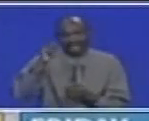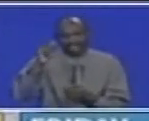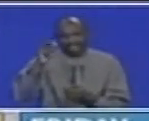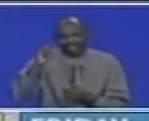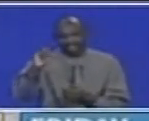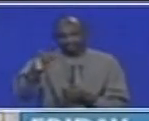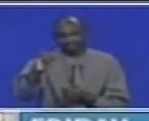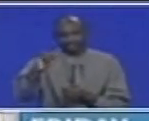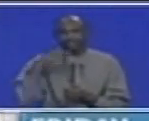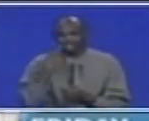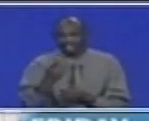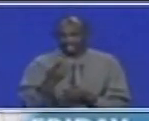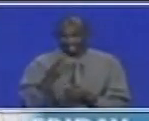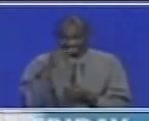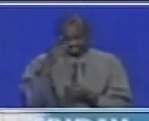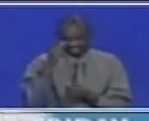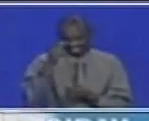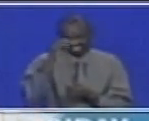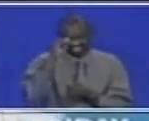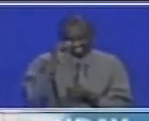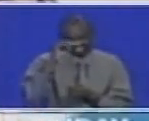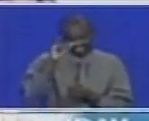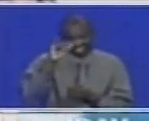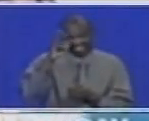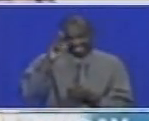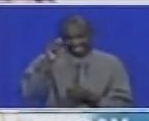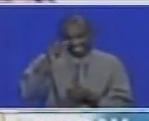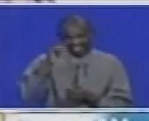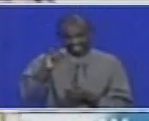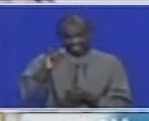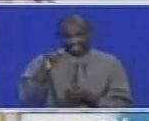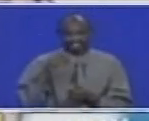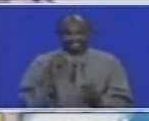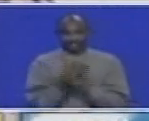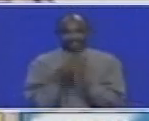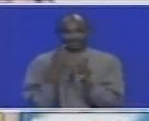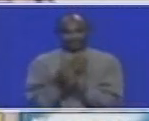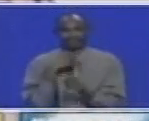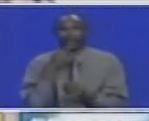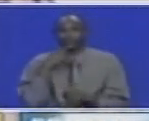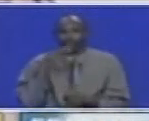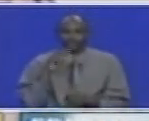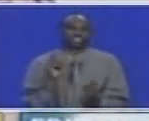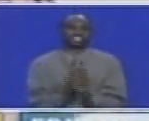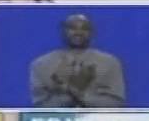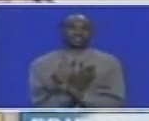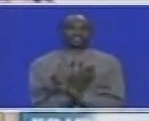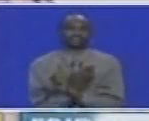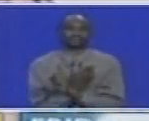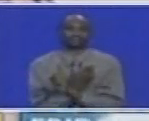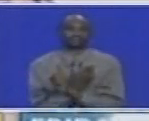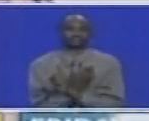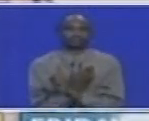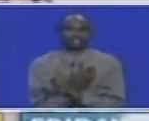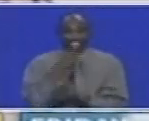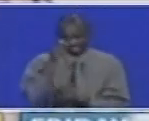Betty, we say tyranny. Tyranny of numbers, not tyranny. We say tyrannical.